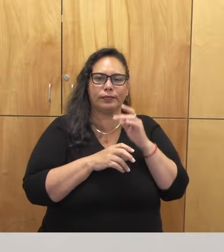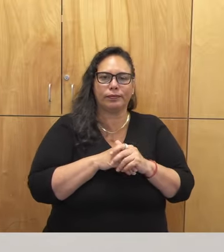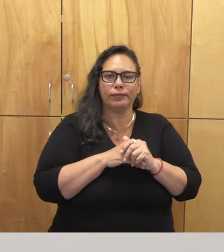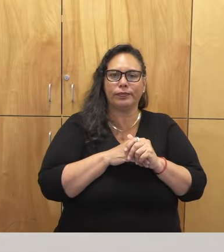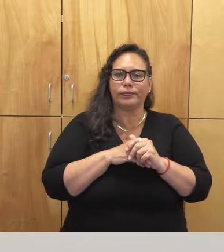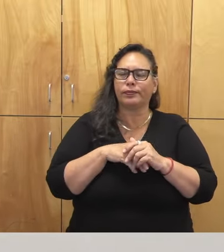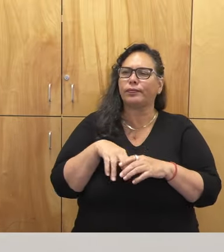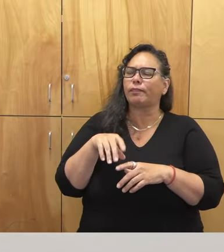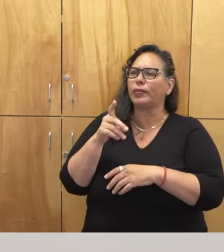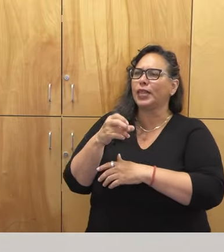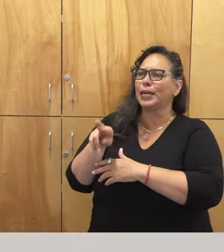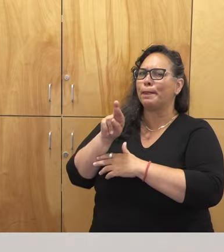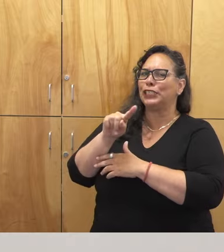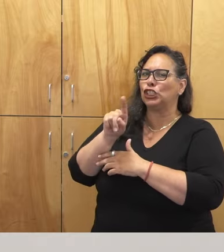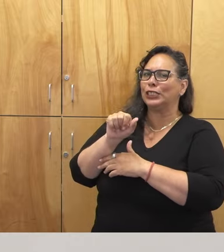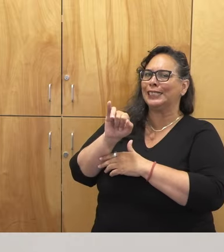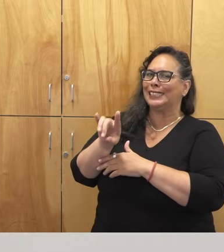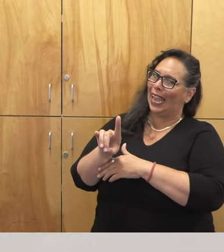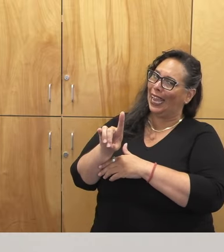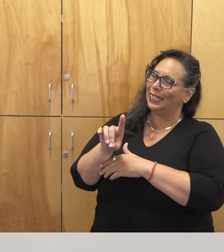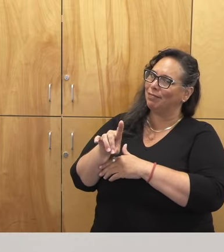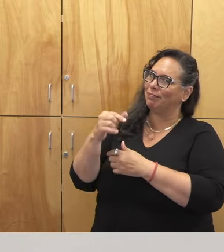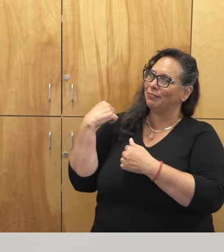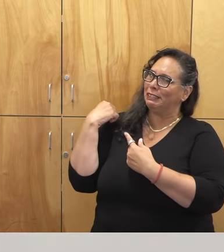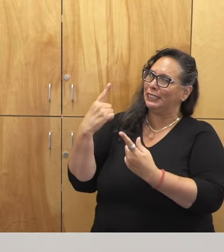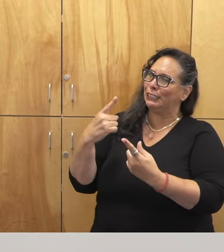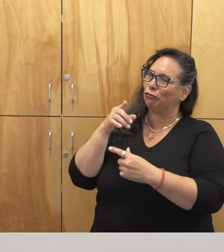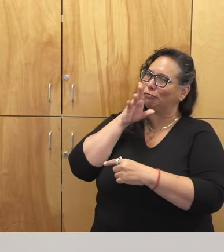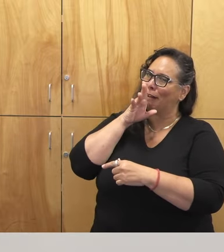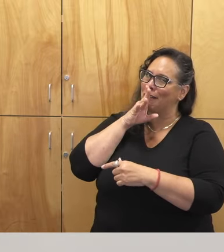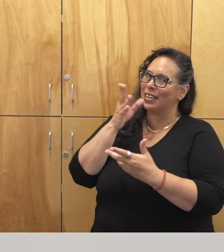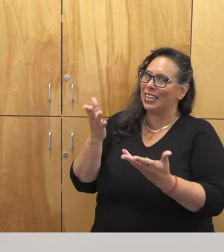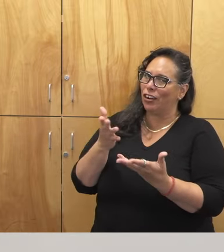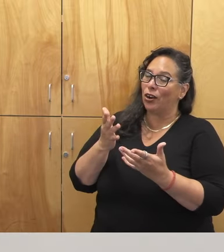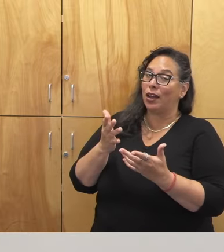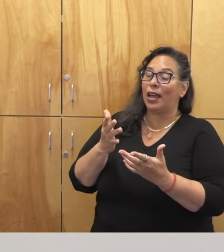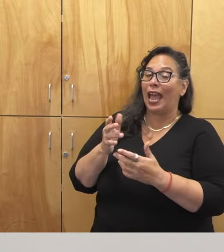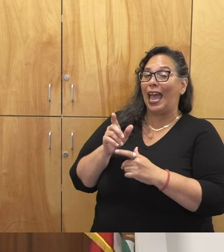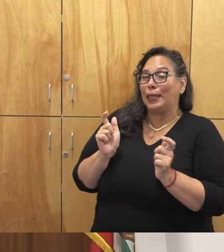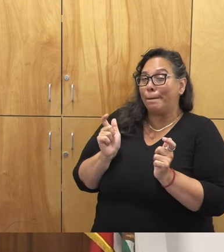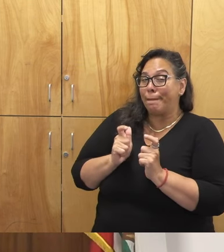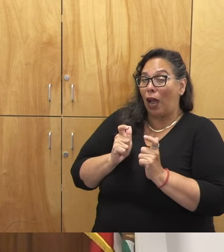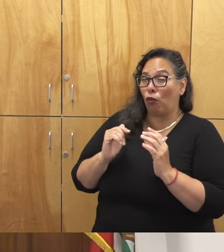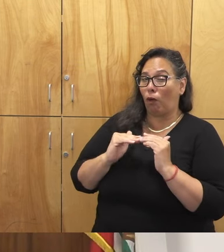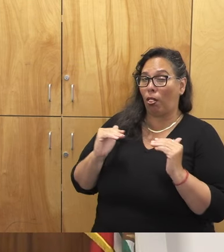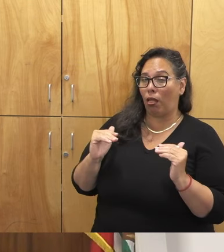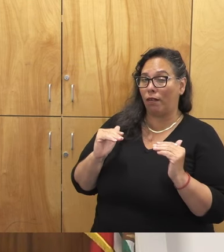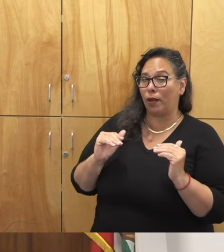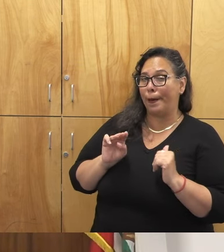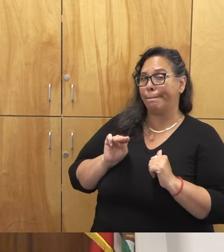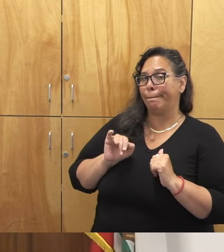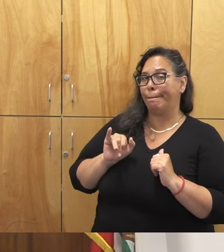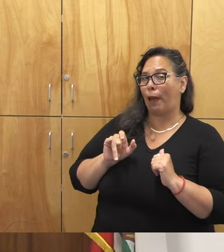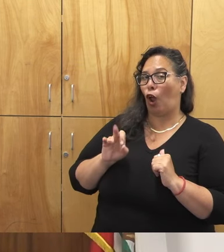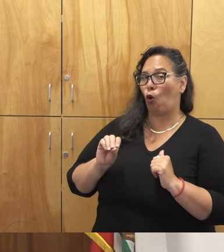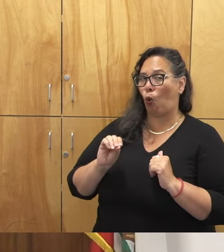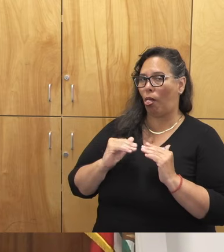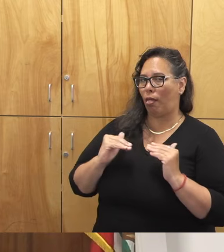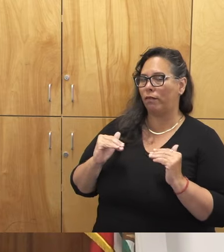Mr. Zaid, since you're on a roll here, at the micro level, so we often hear from